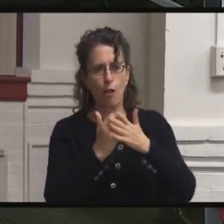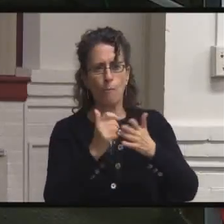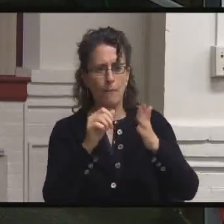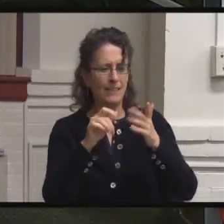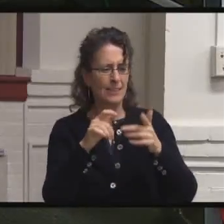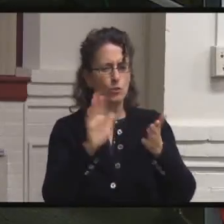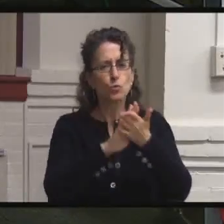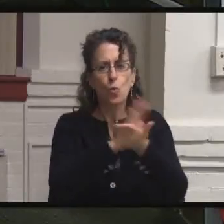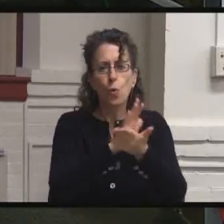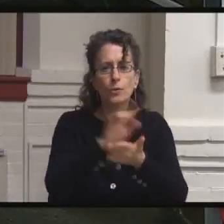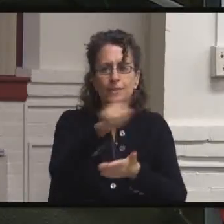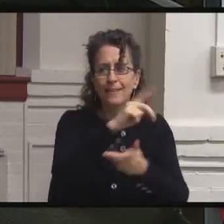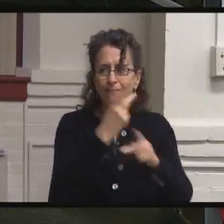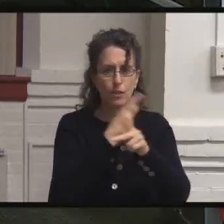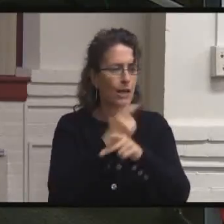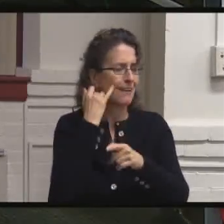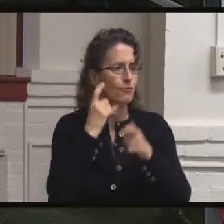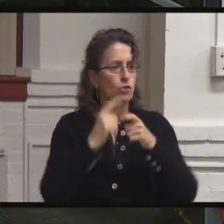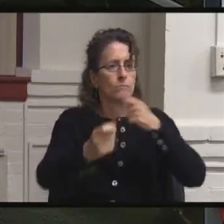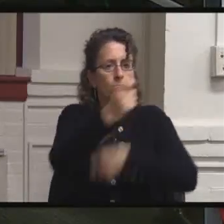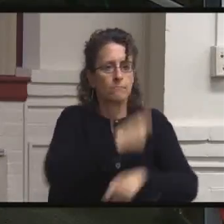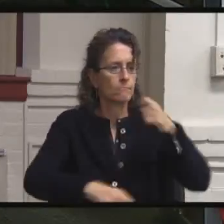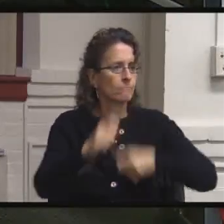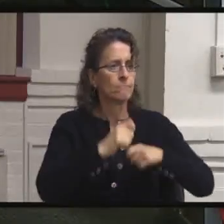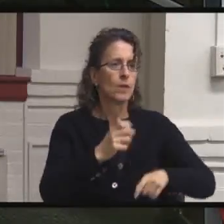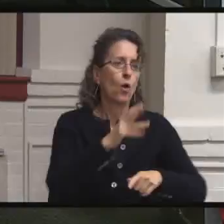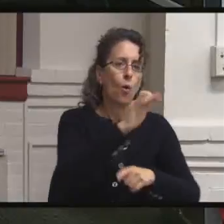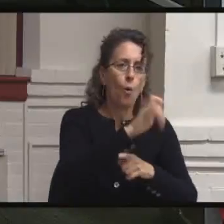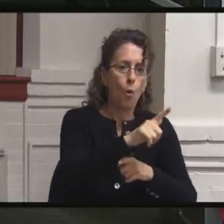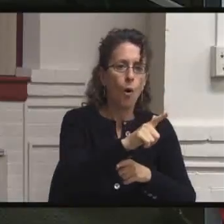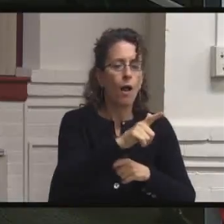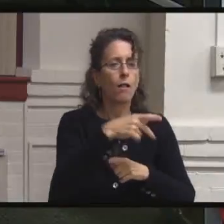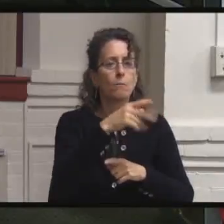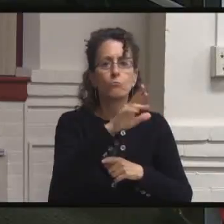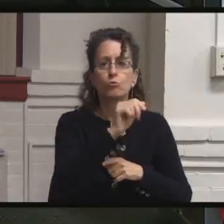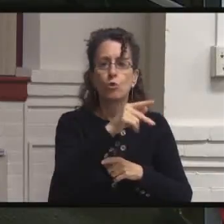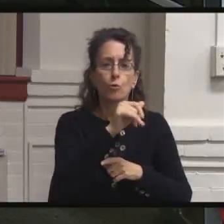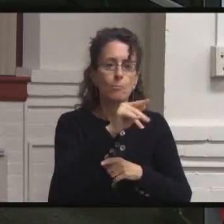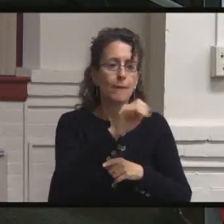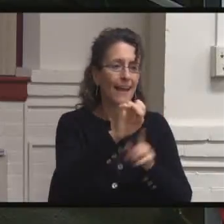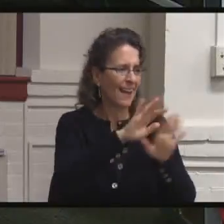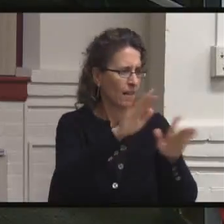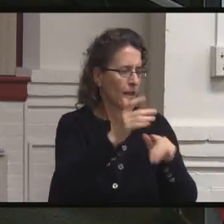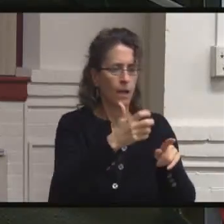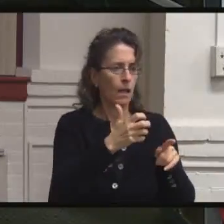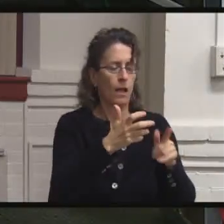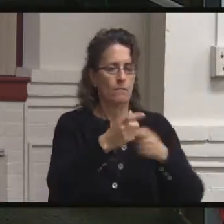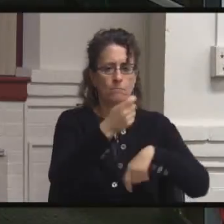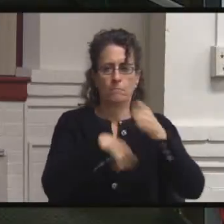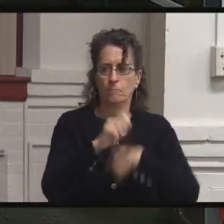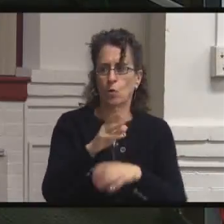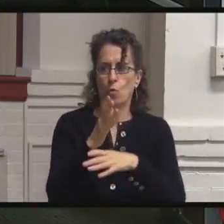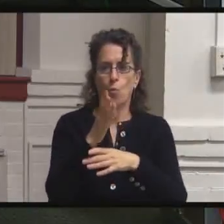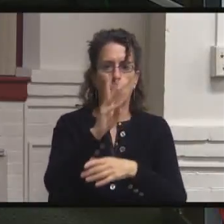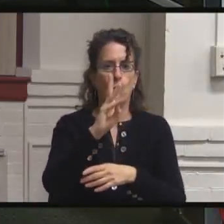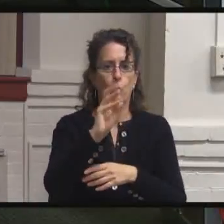after having taken a look at all the buildings, we organized a meeting where Margaret and the members of the